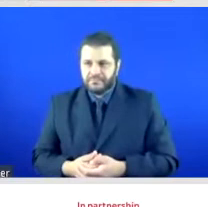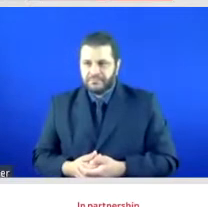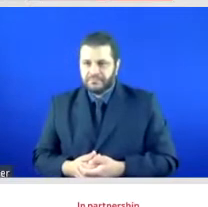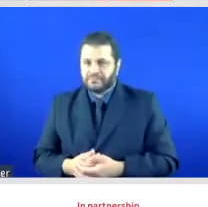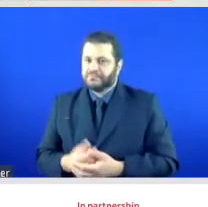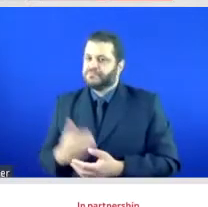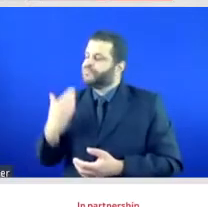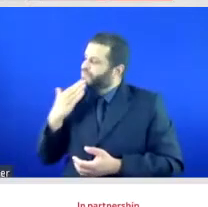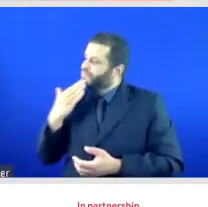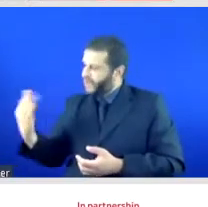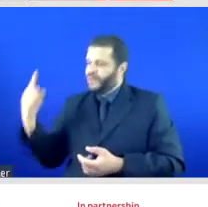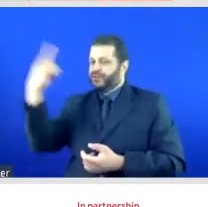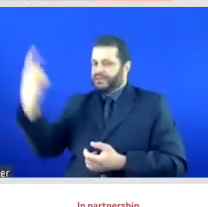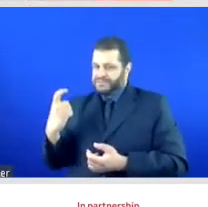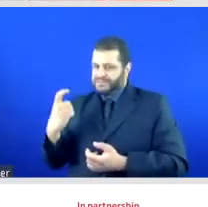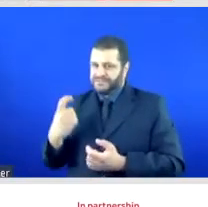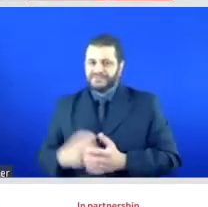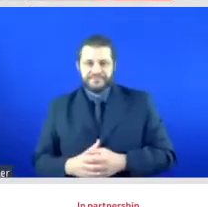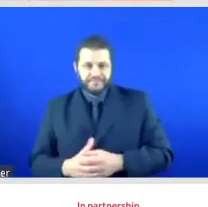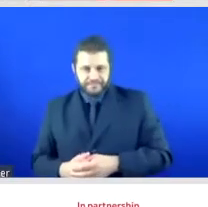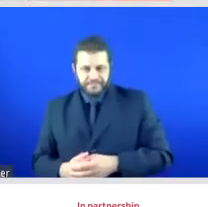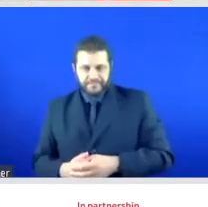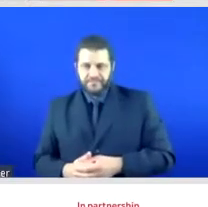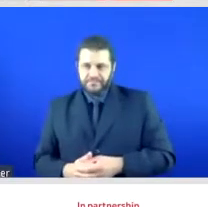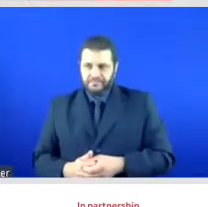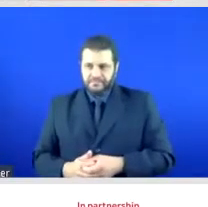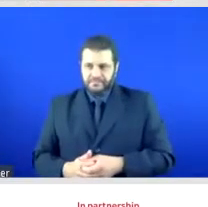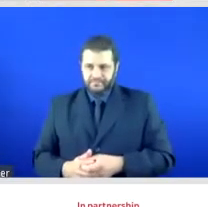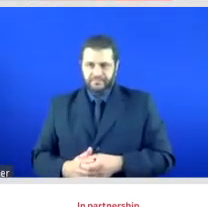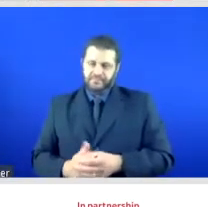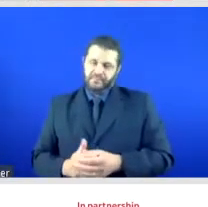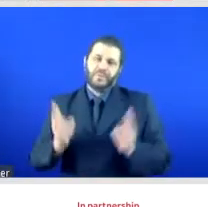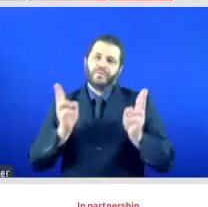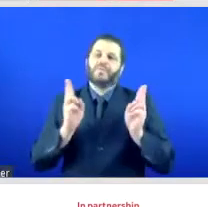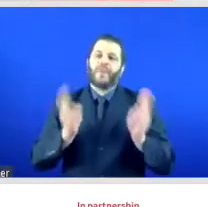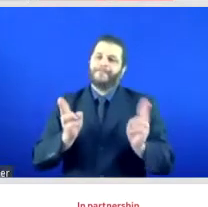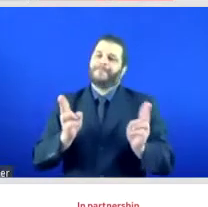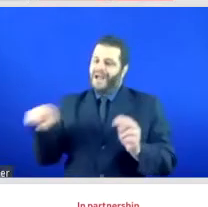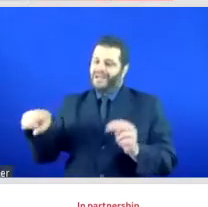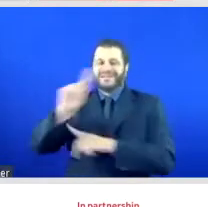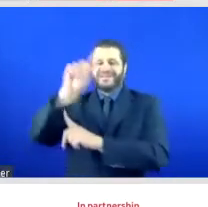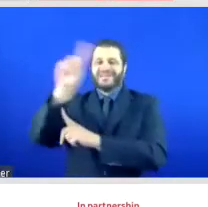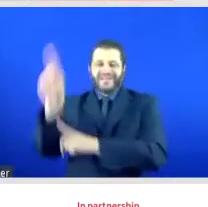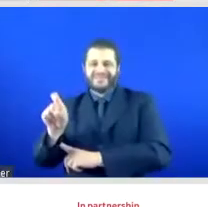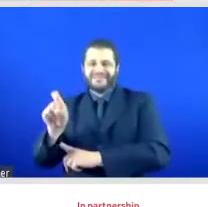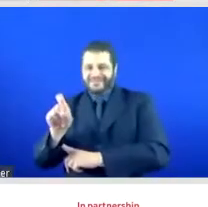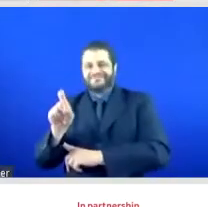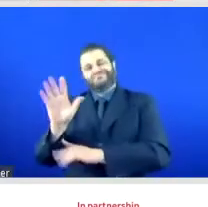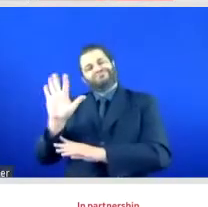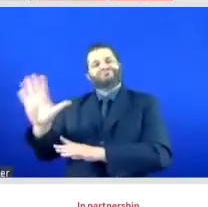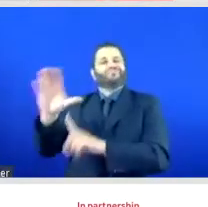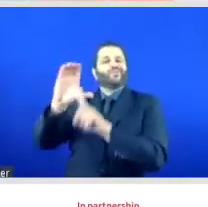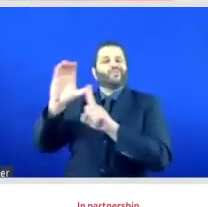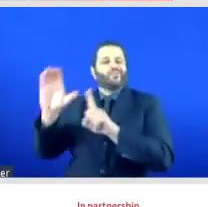We often are asked, how come you're completely devoted entire festival for the last 5 years